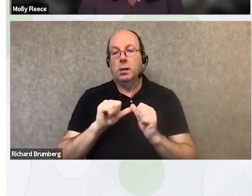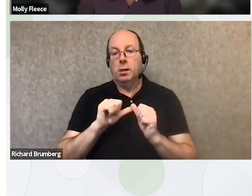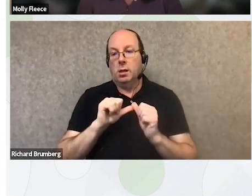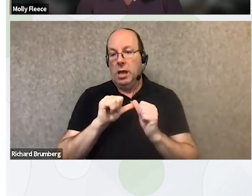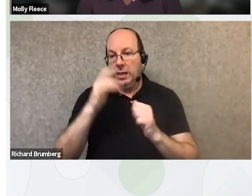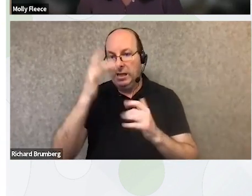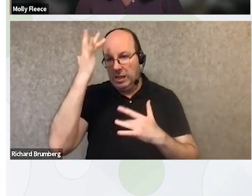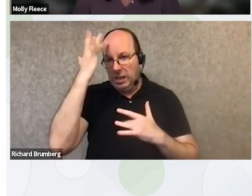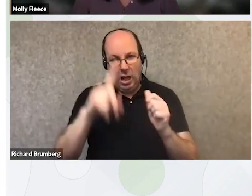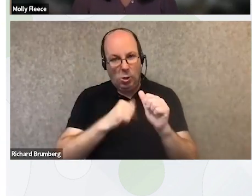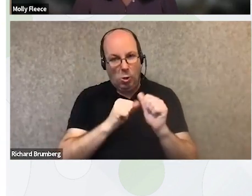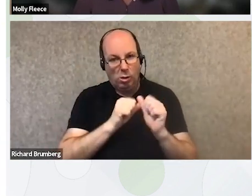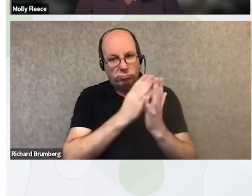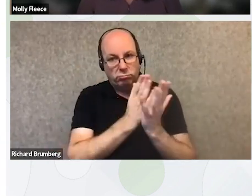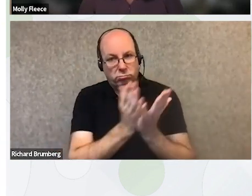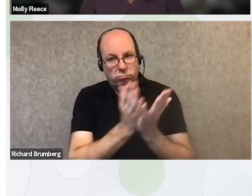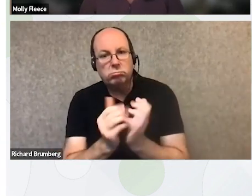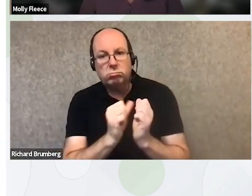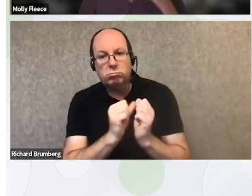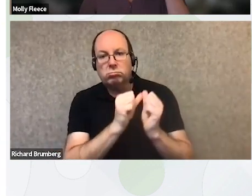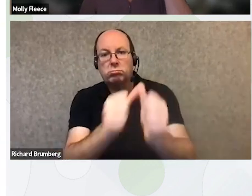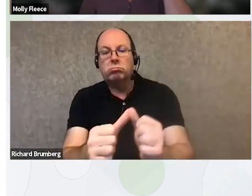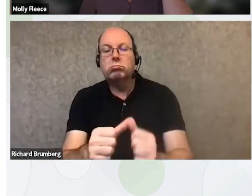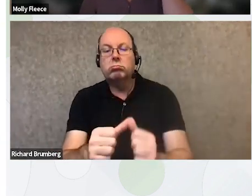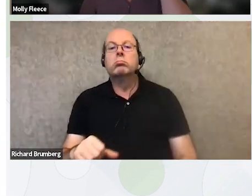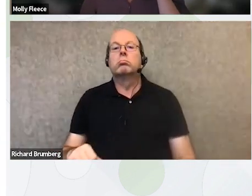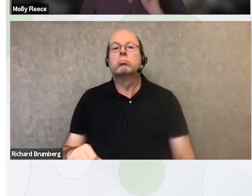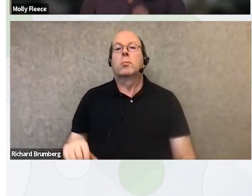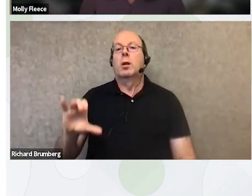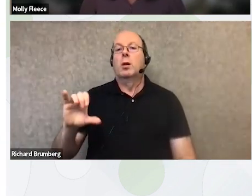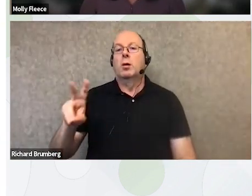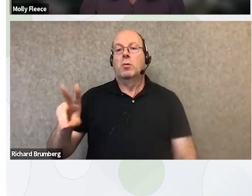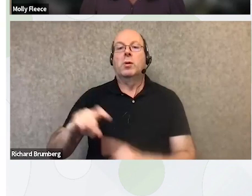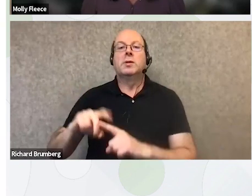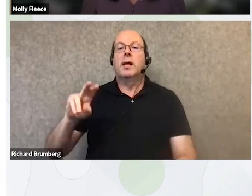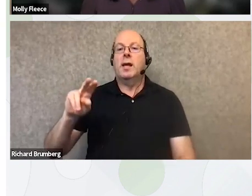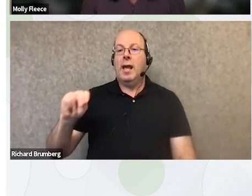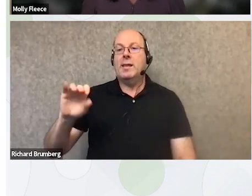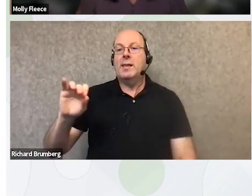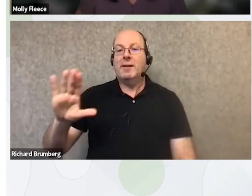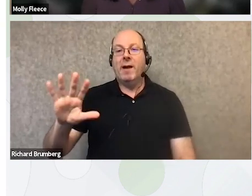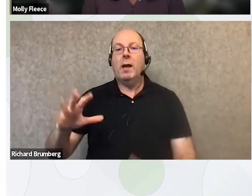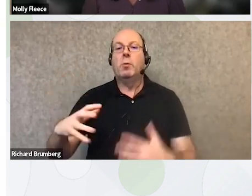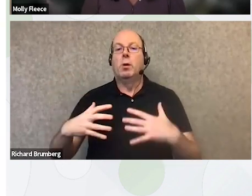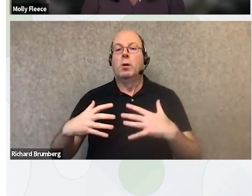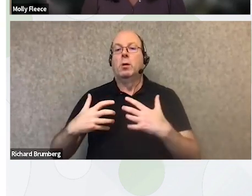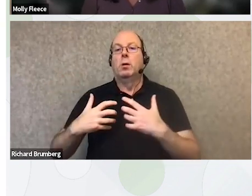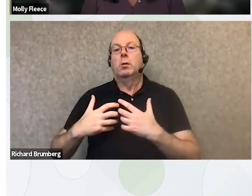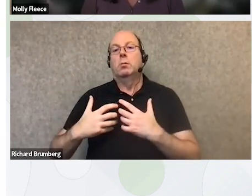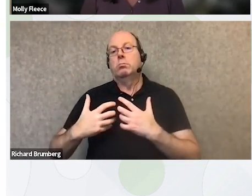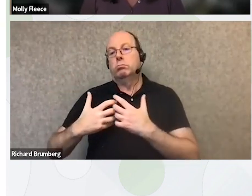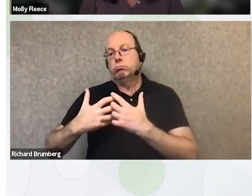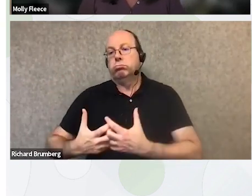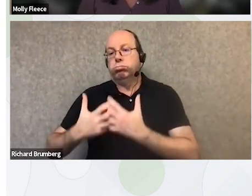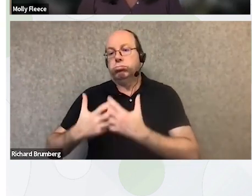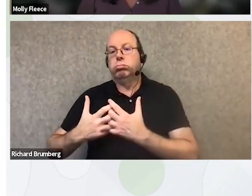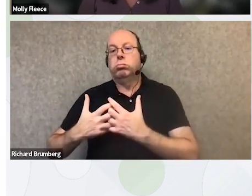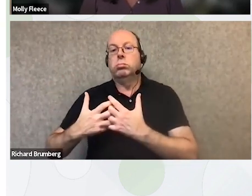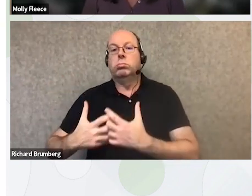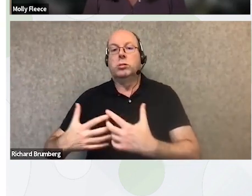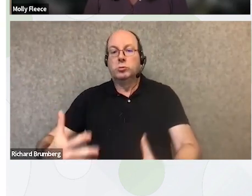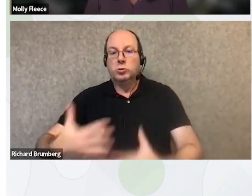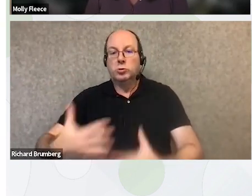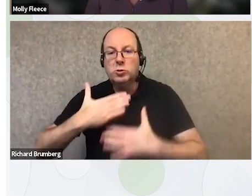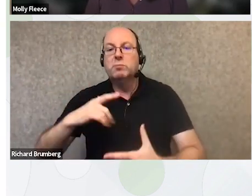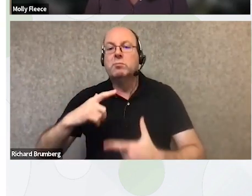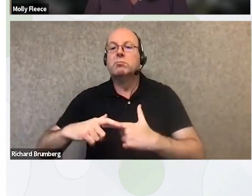we're looking at standard precautions plus an N95 respirator, gown, gloves, and eye protection. And then for duration